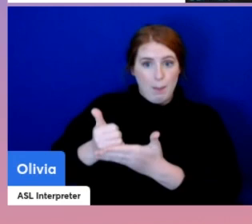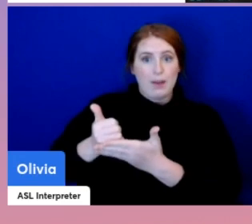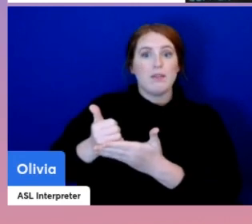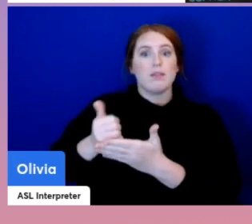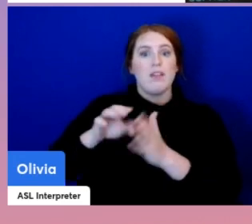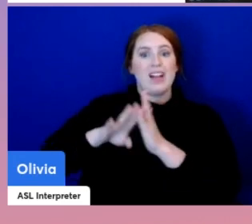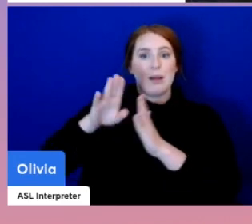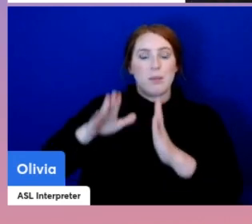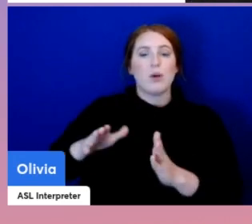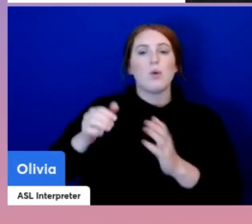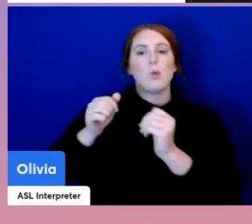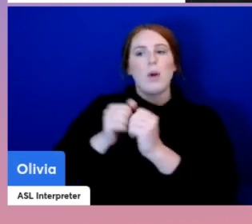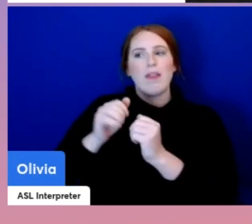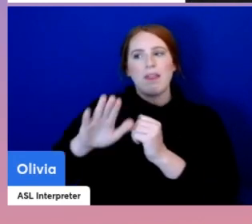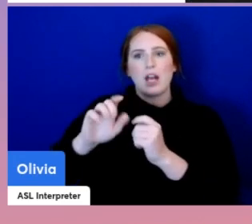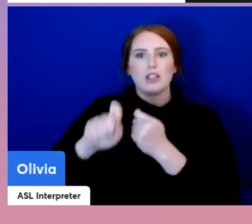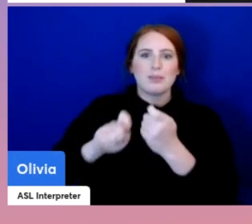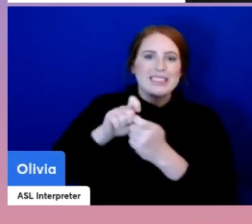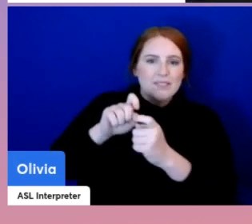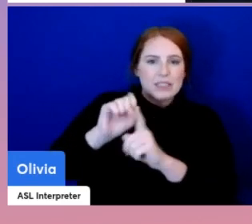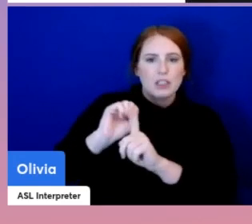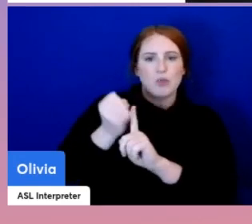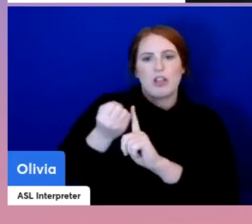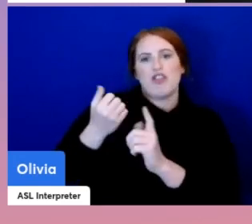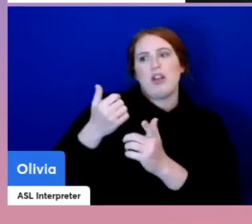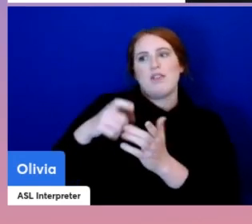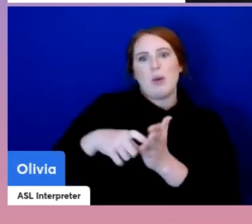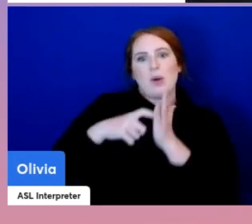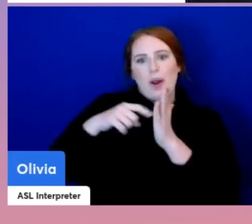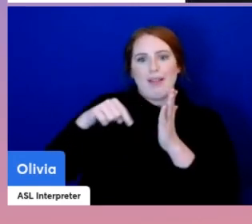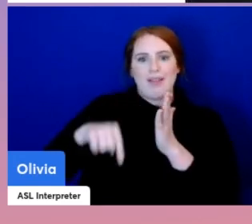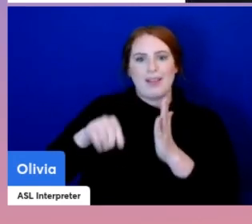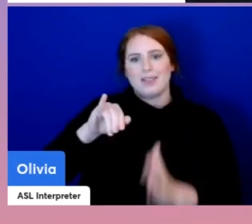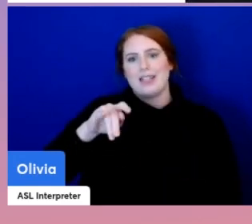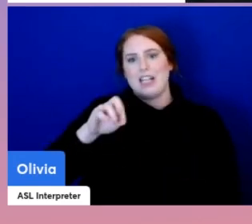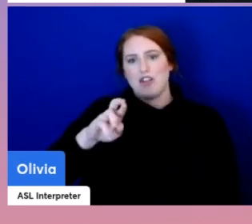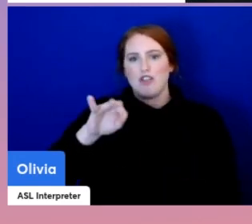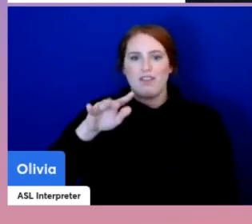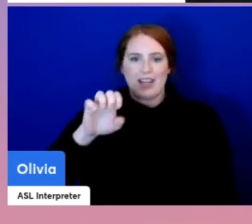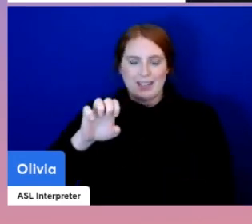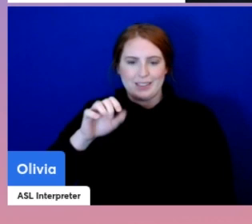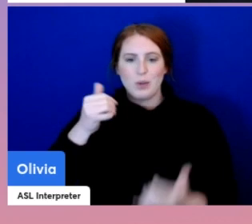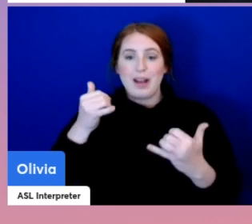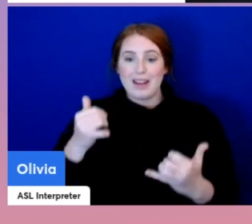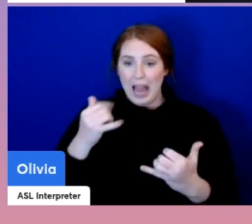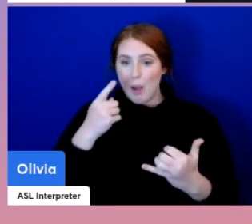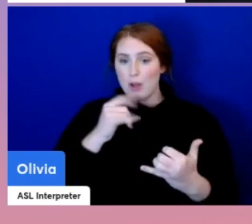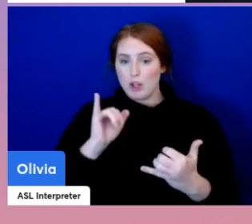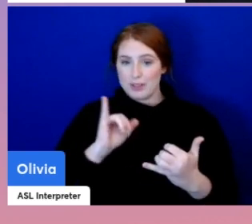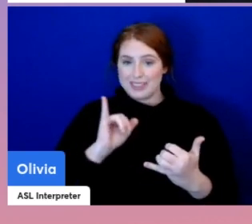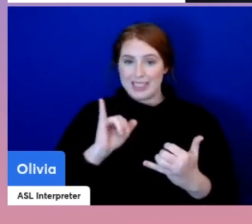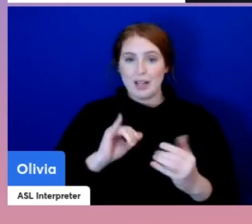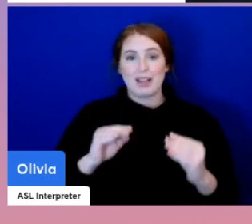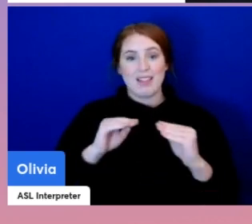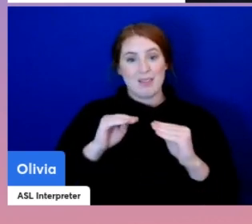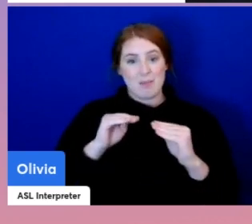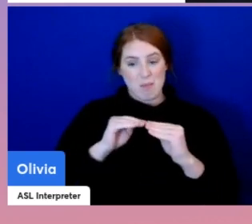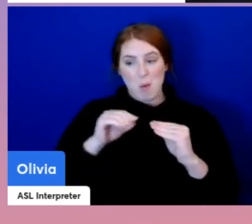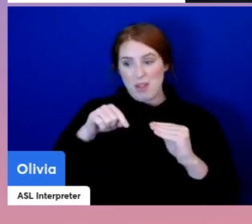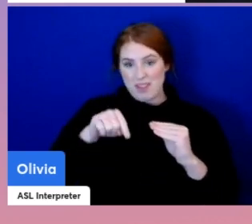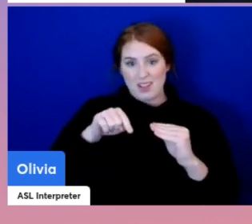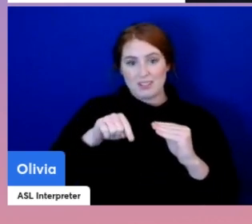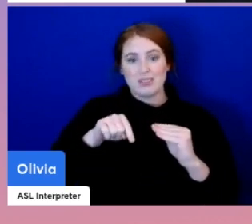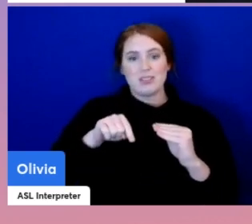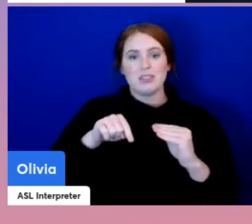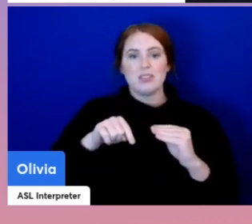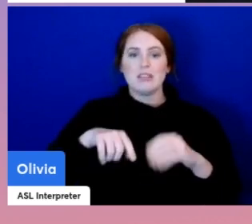this interface. And so now our split looks a little bit more like this. The time spent helping developers is on more